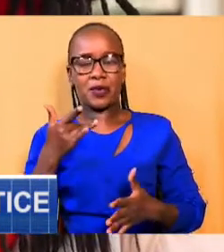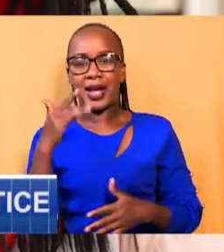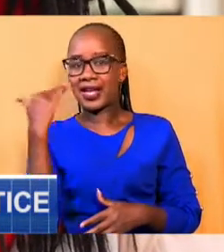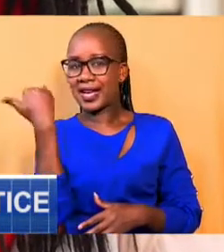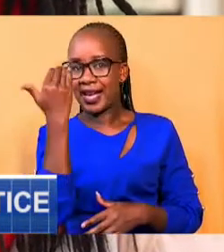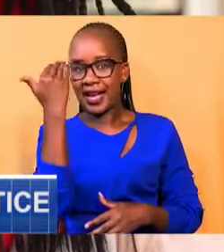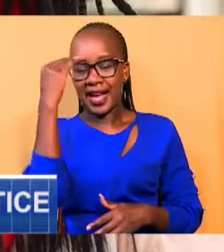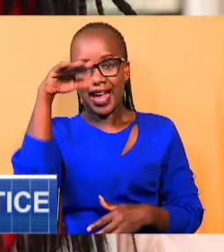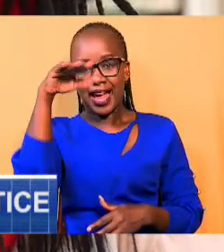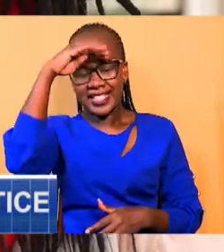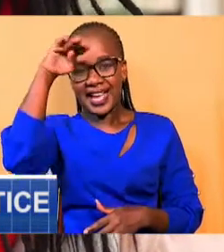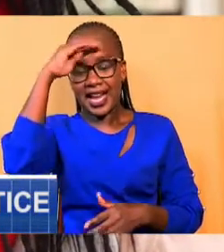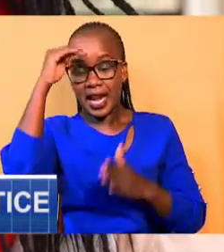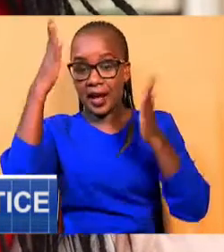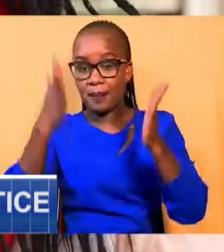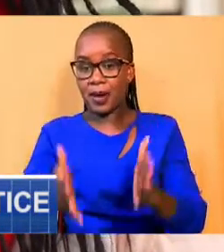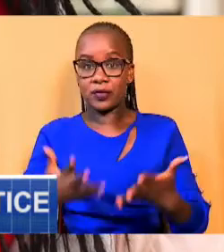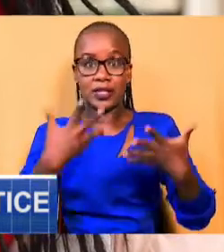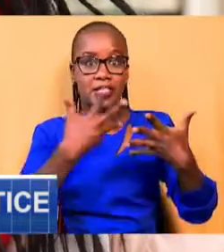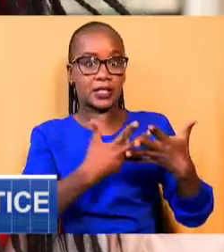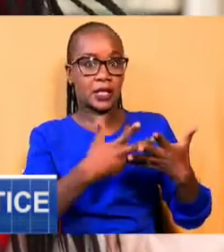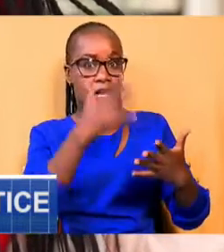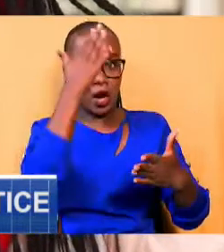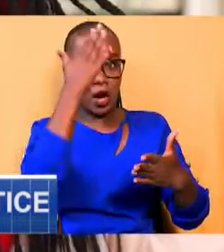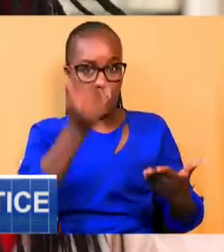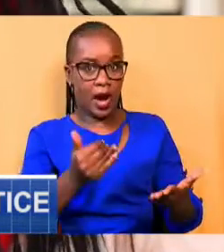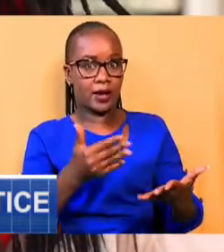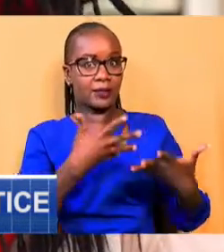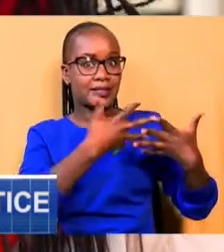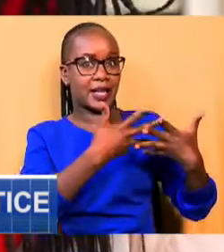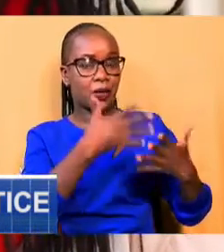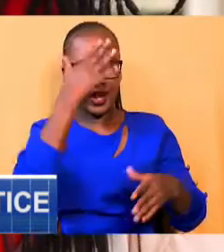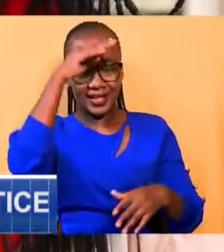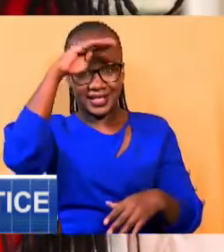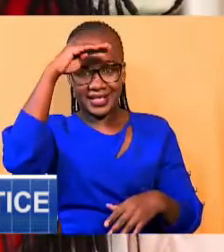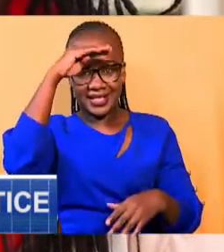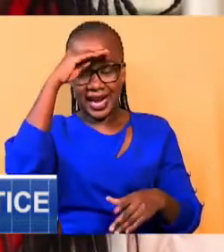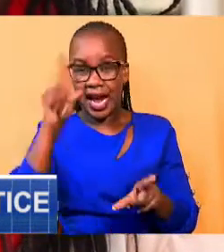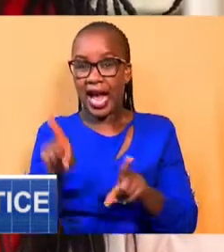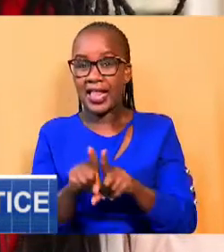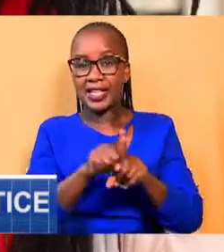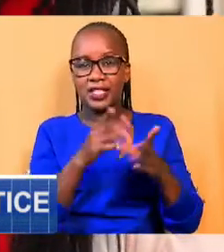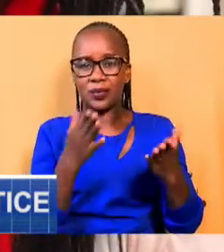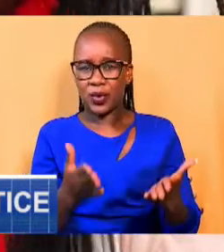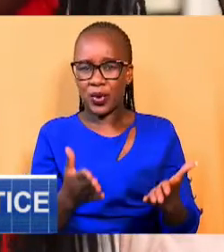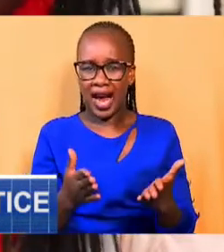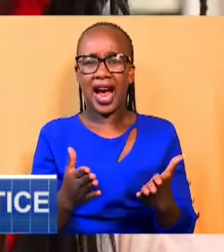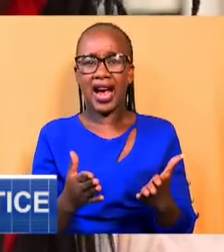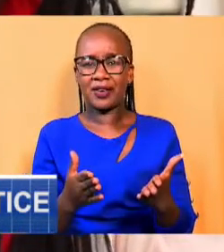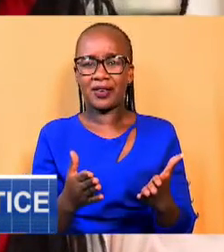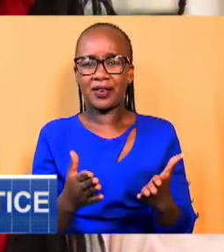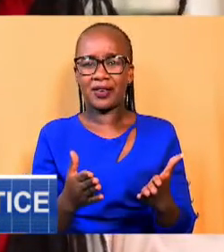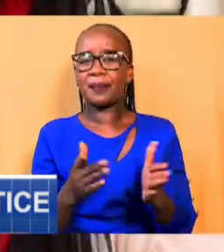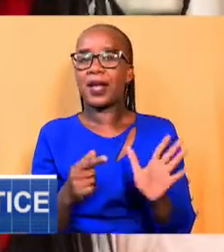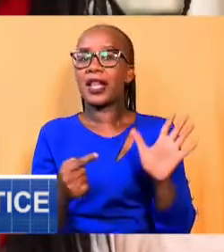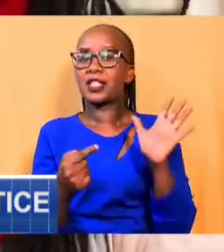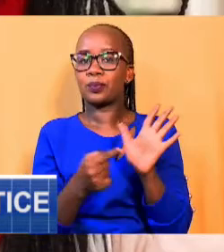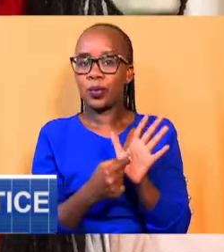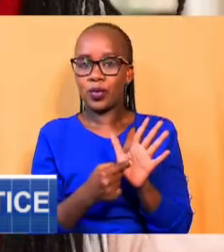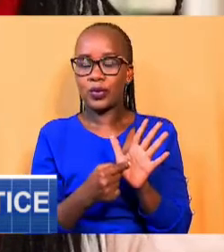the society ends up having them arrested for being drunk and disorderly. Or you find these acts of indecent